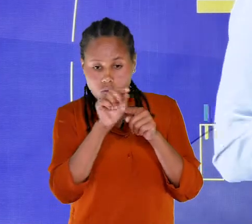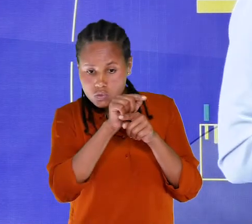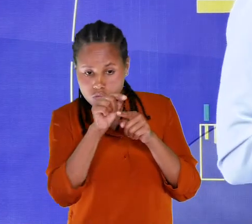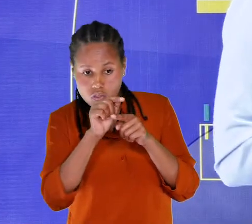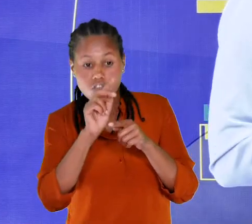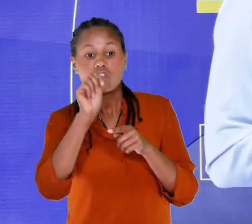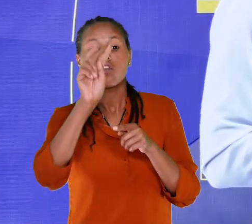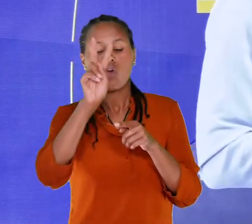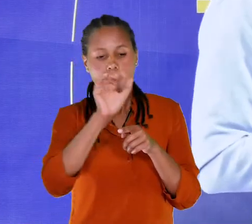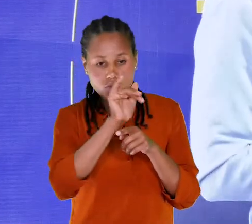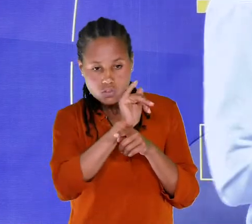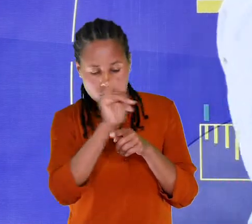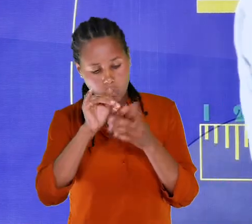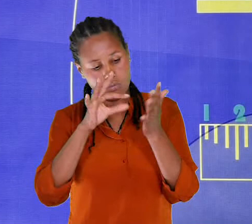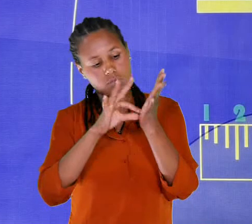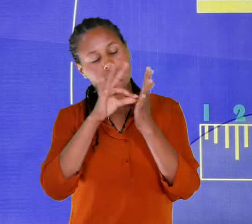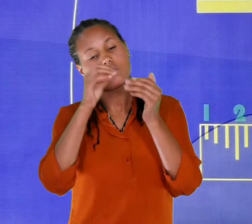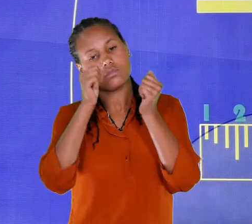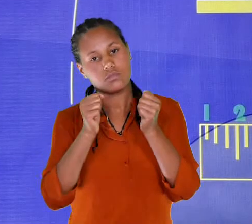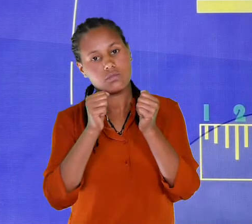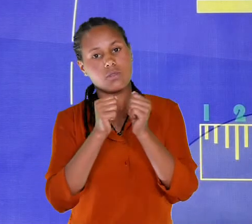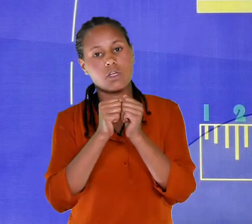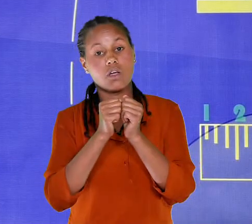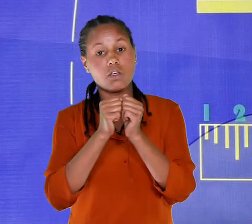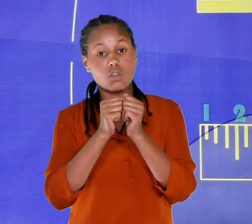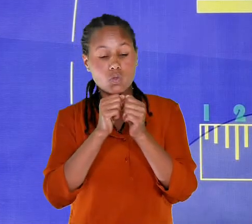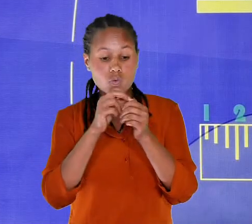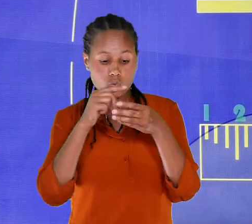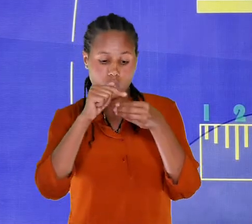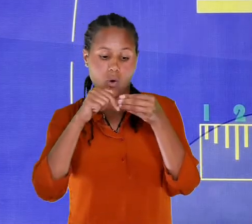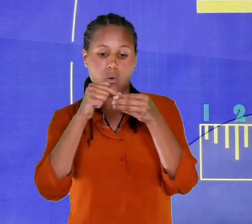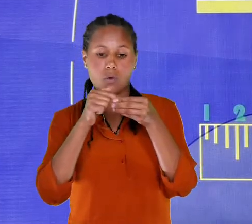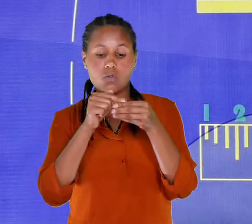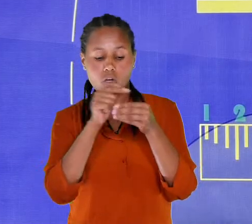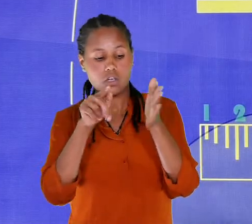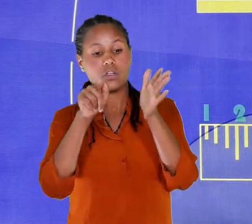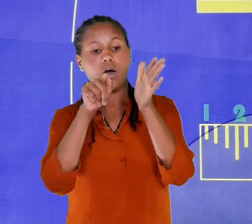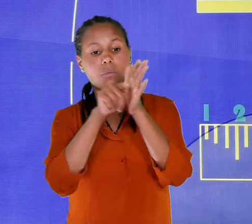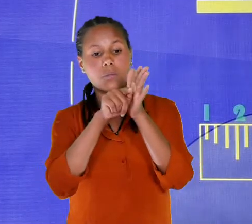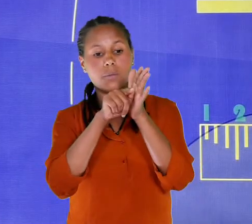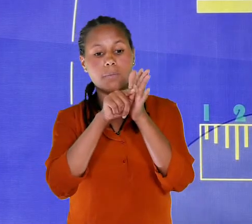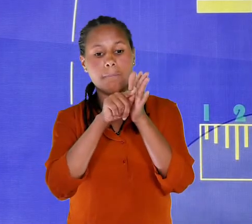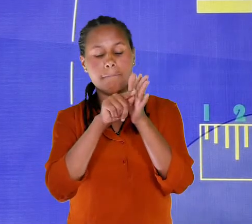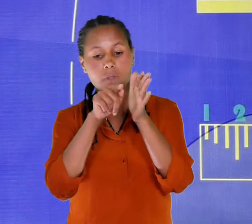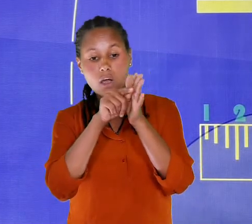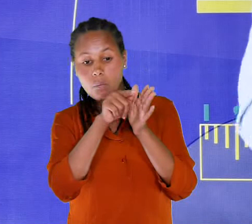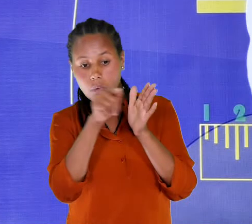count. Yeah. So, example, a number of people in a